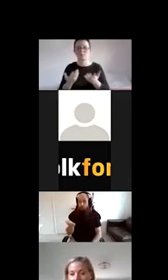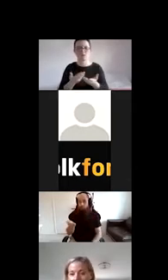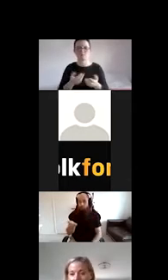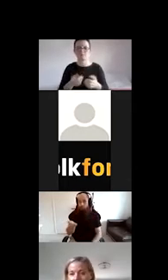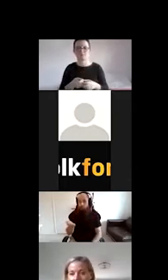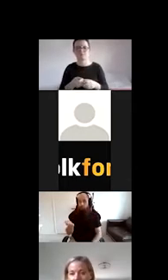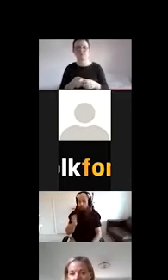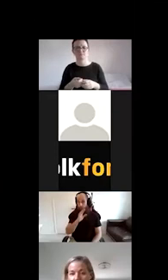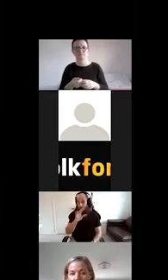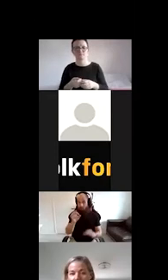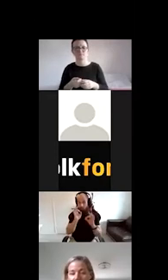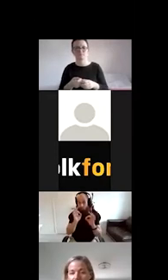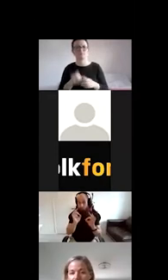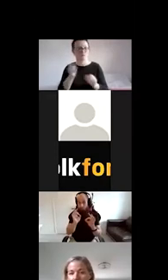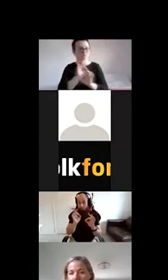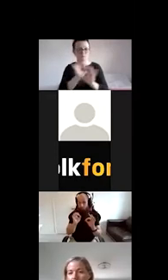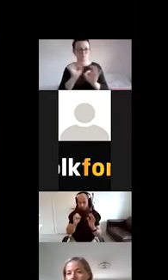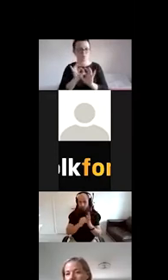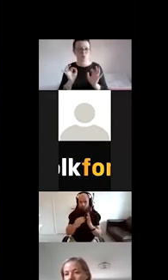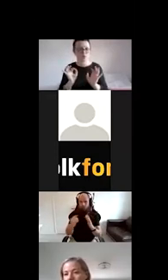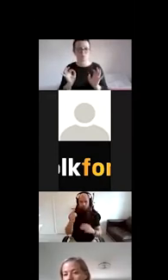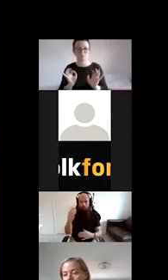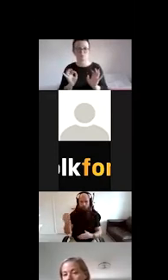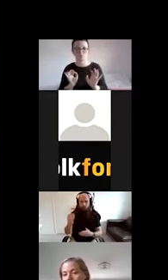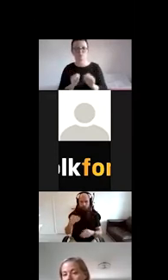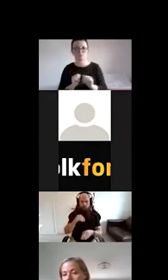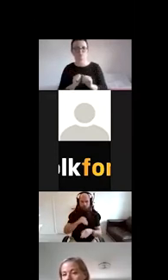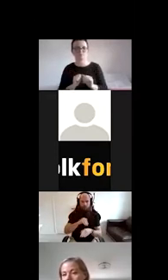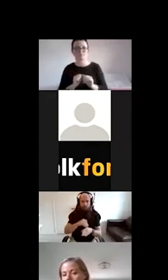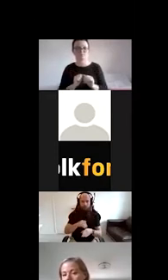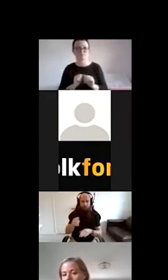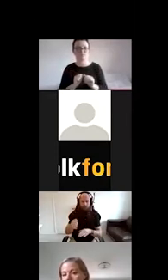Is everything okay? Because I'm receiving some messages here.